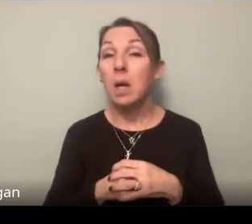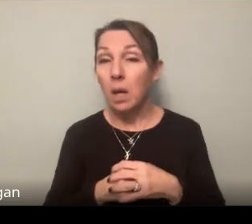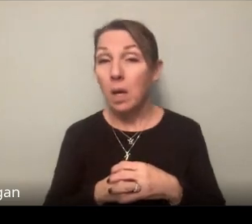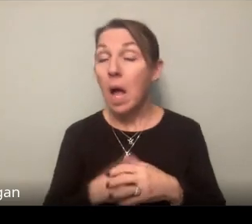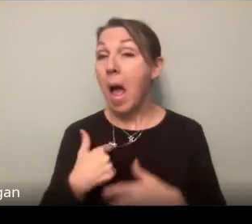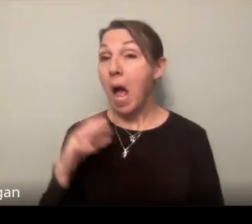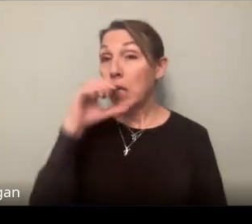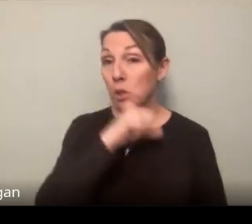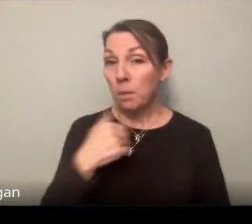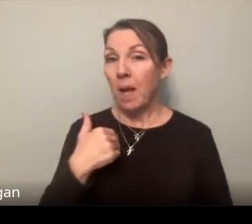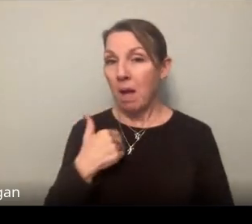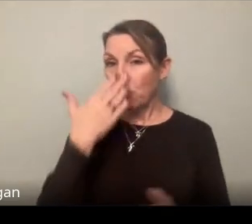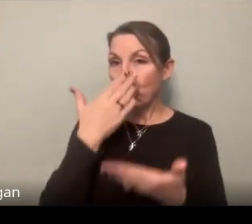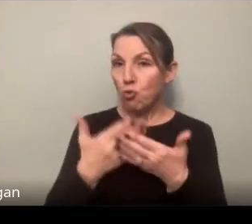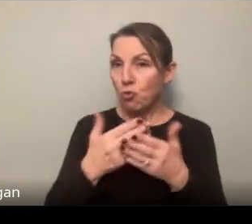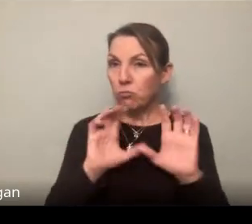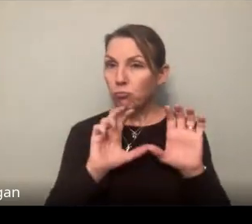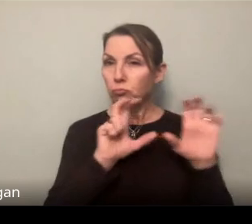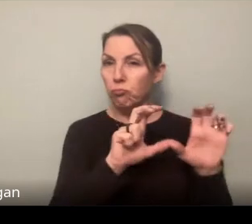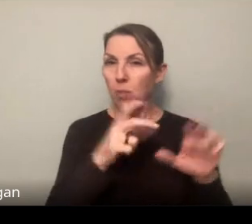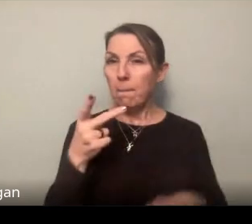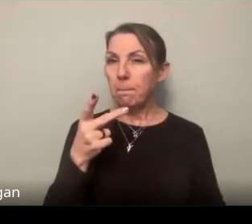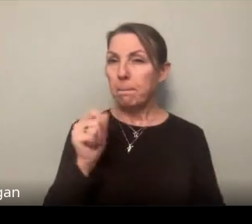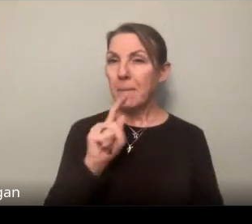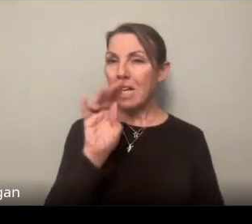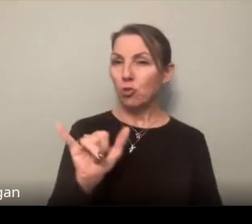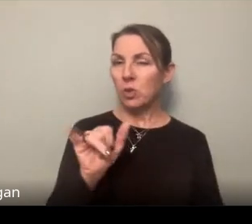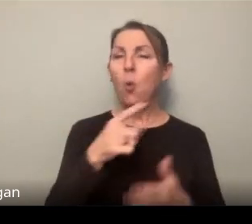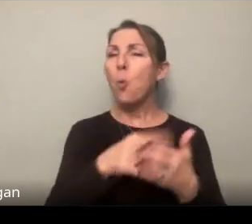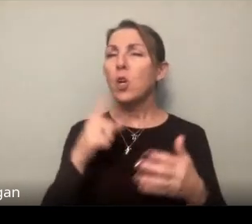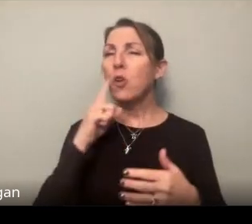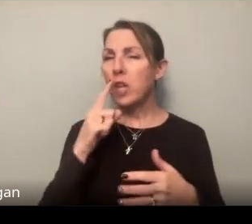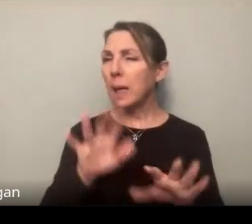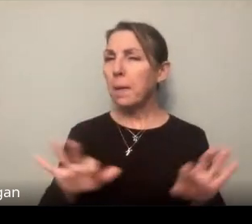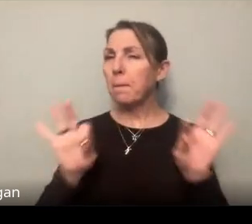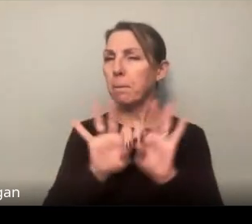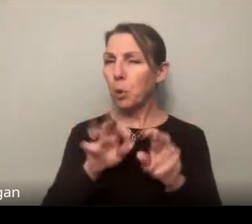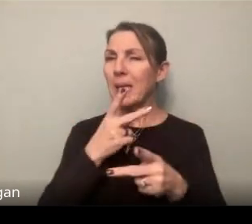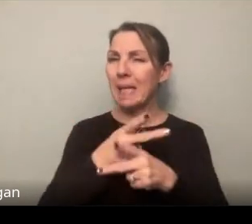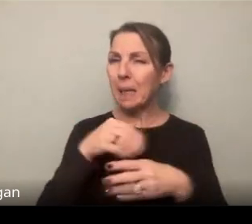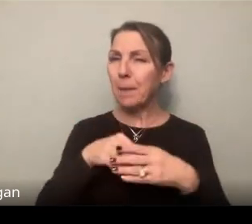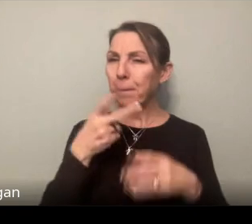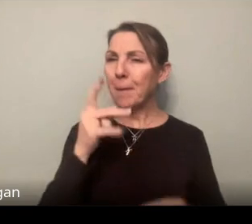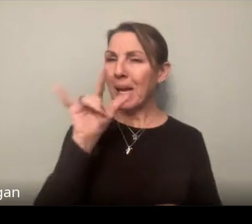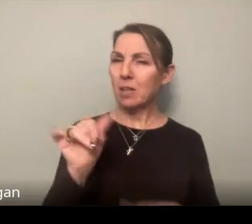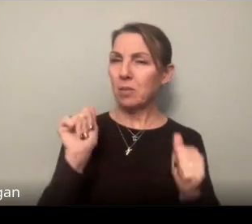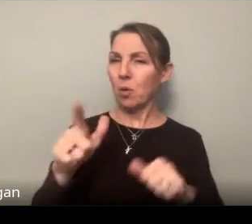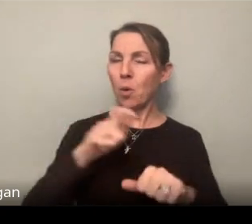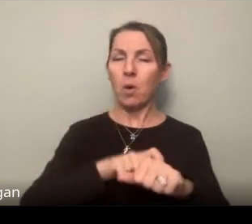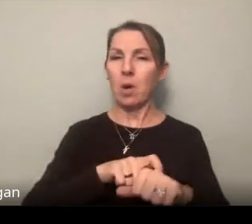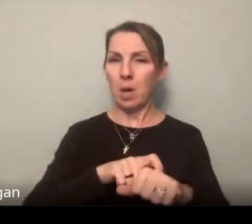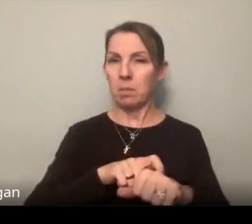I'm assuming you have a well-stocked pantry. What are some of the key things you think folks should have in their pantry at all times so that you can throw something together